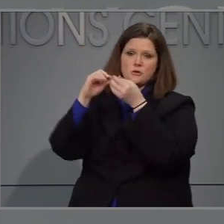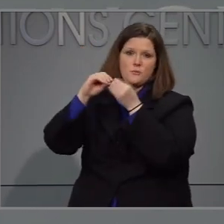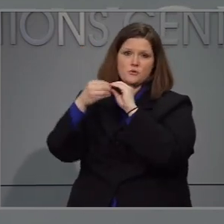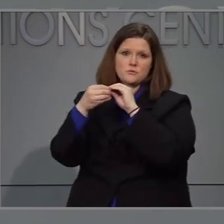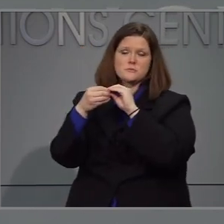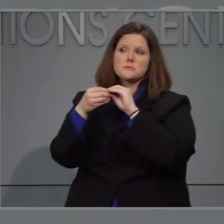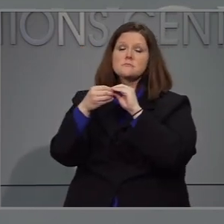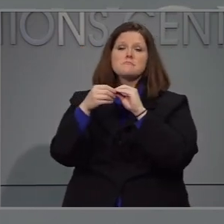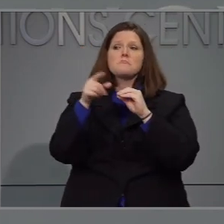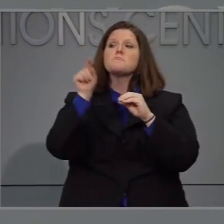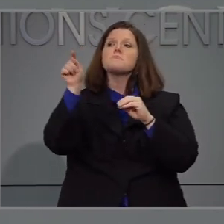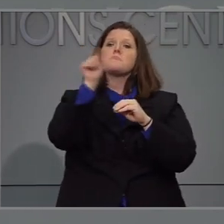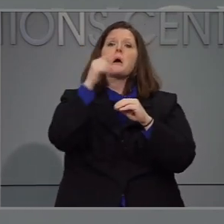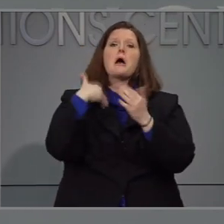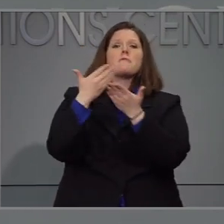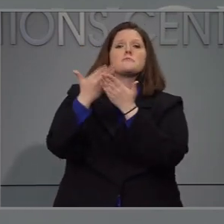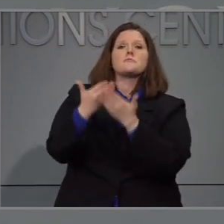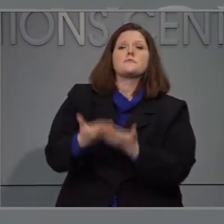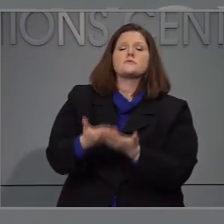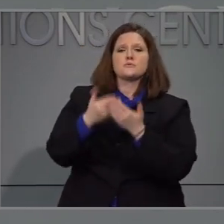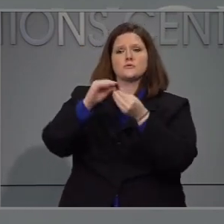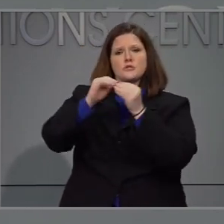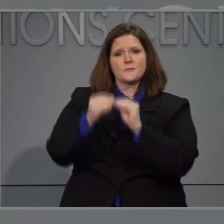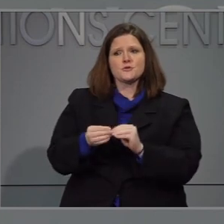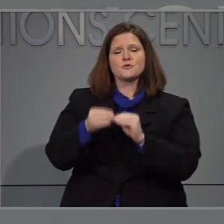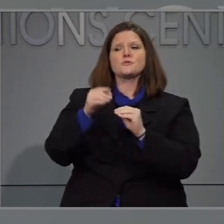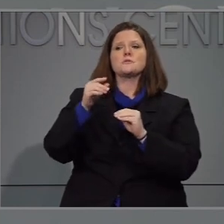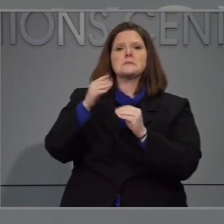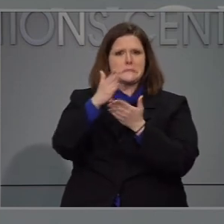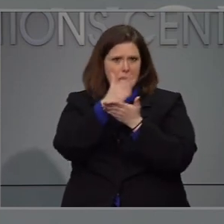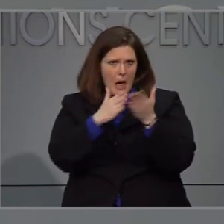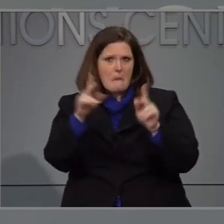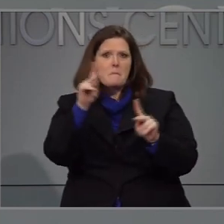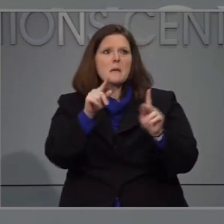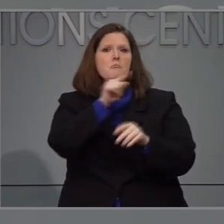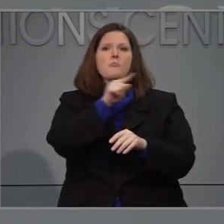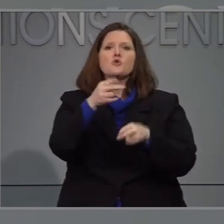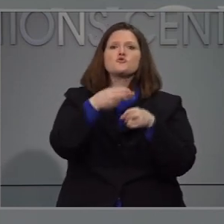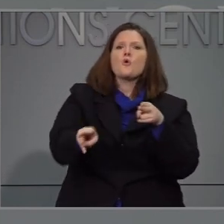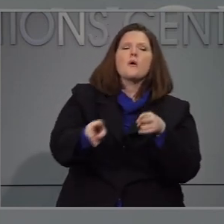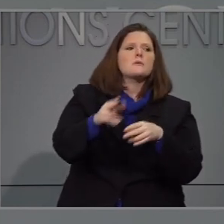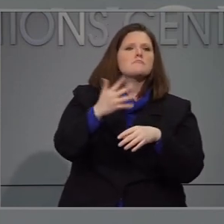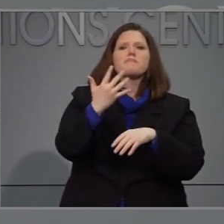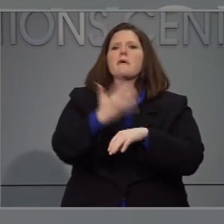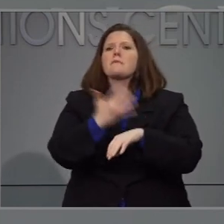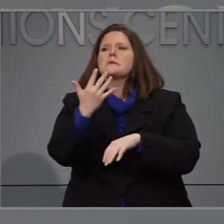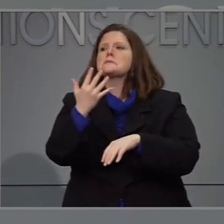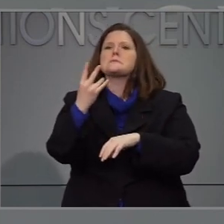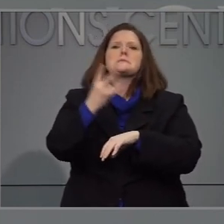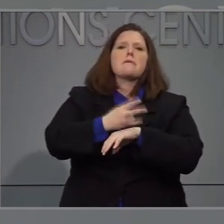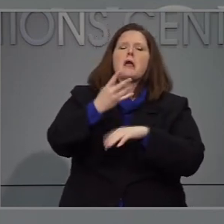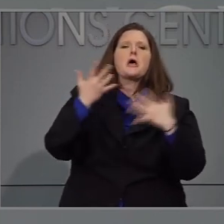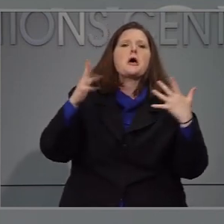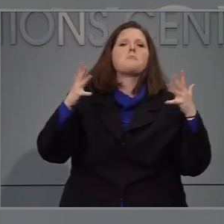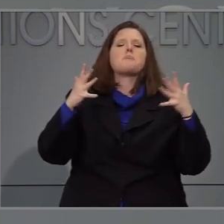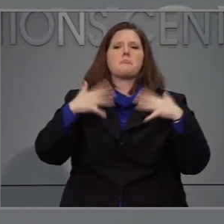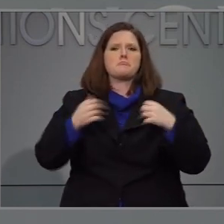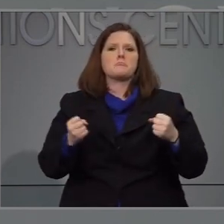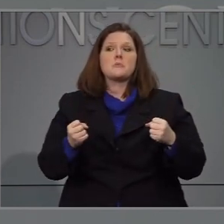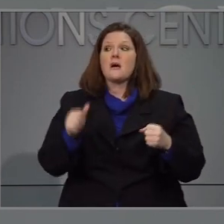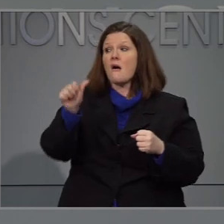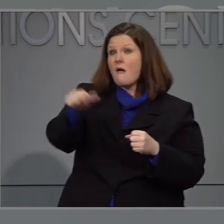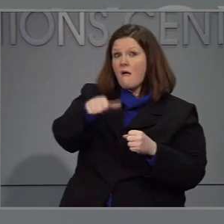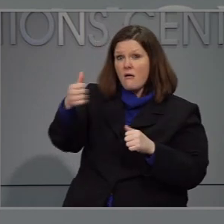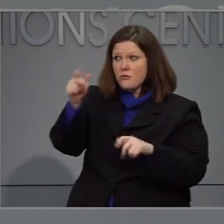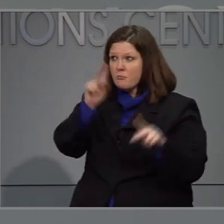can be as sick for as few as, 5 to 7 days, where there are others who are sick up to 40 days.